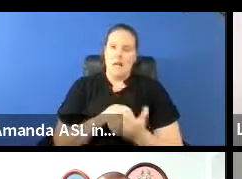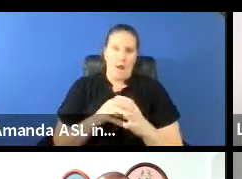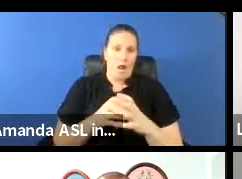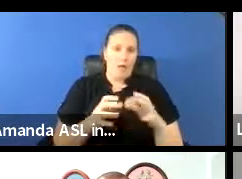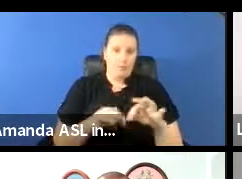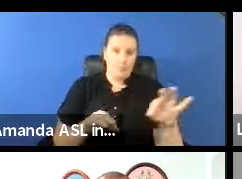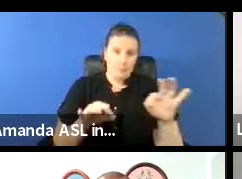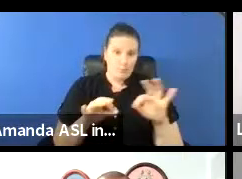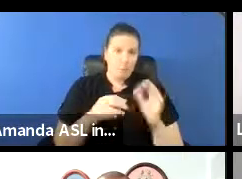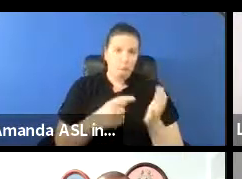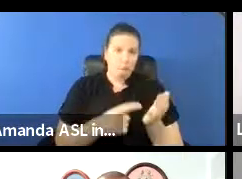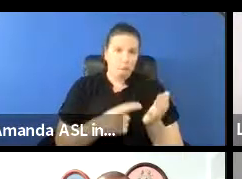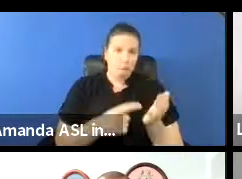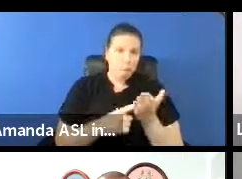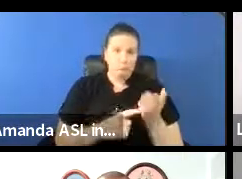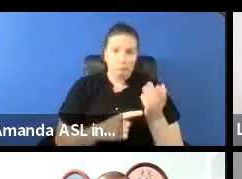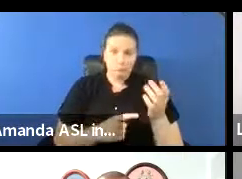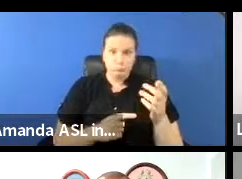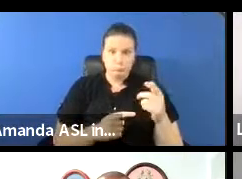that discussion.